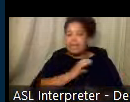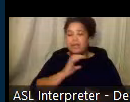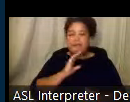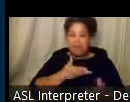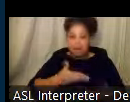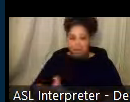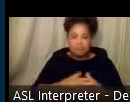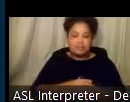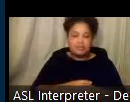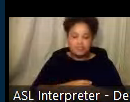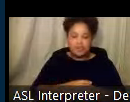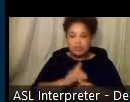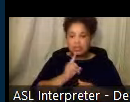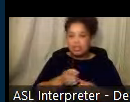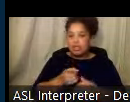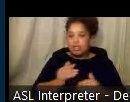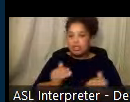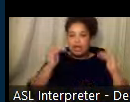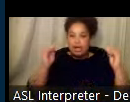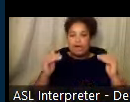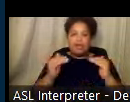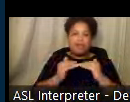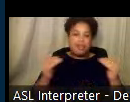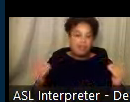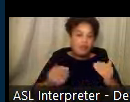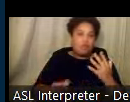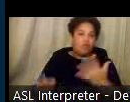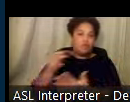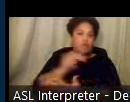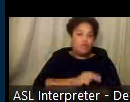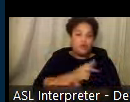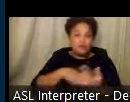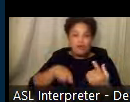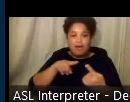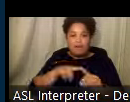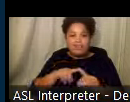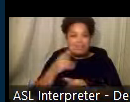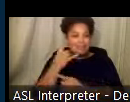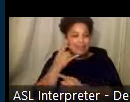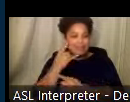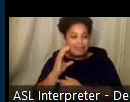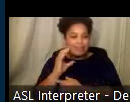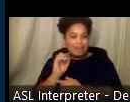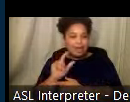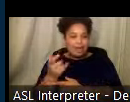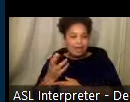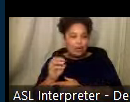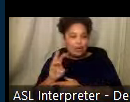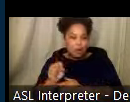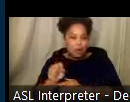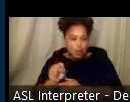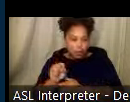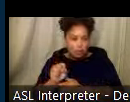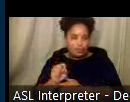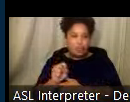a pretty high-level overview of our Cal Grows program, which is our direct care workforce